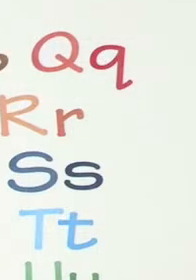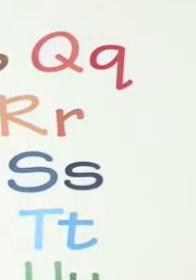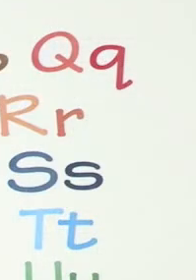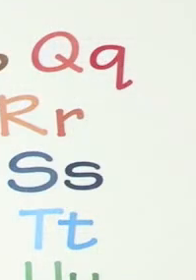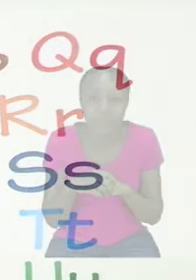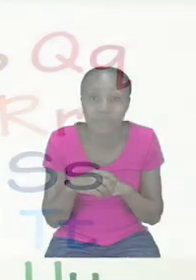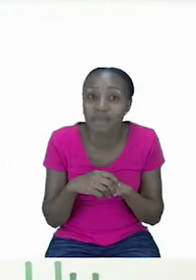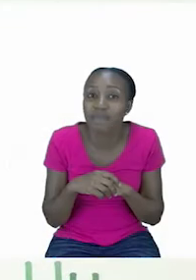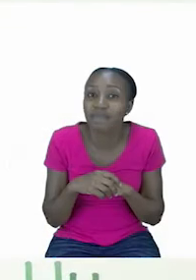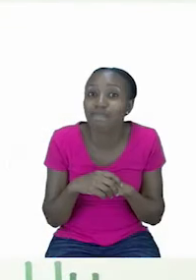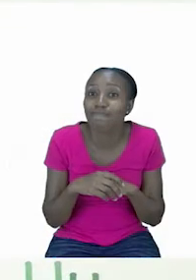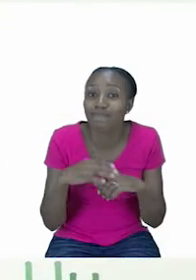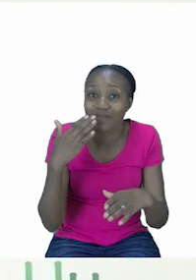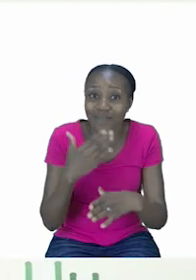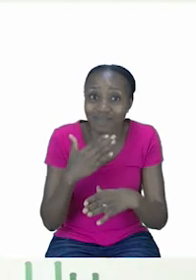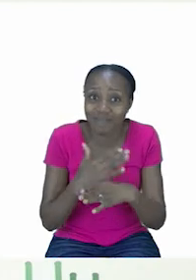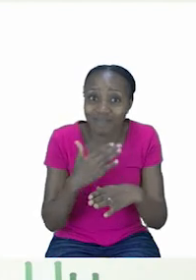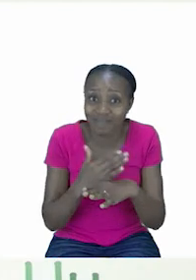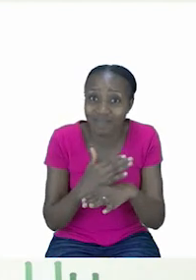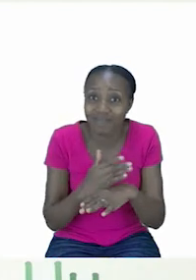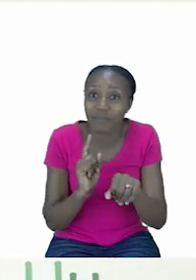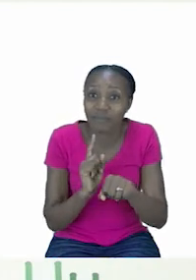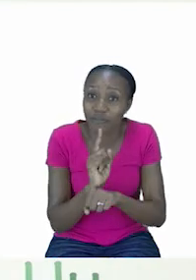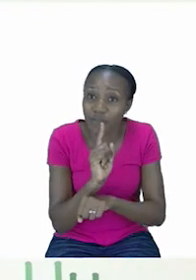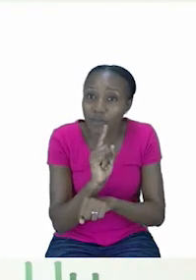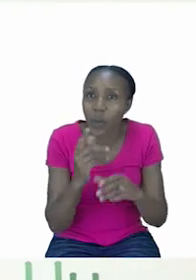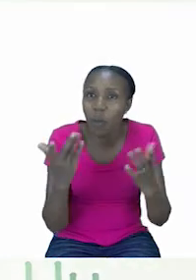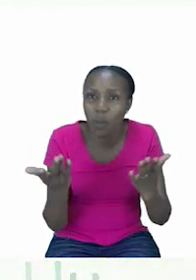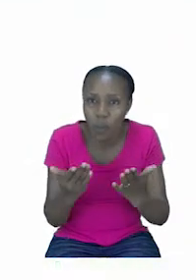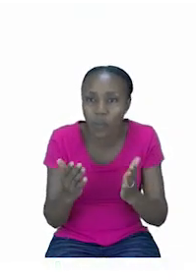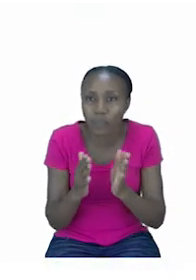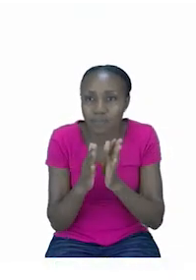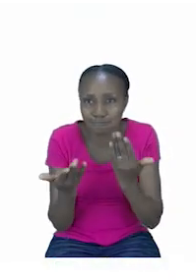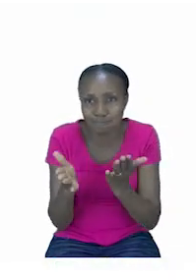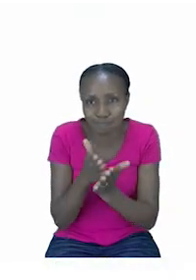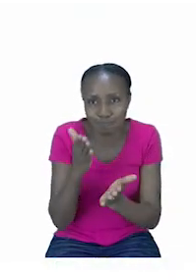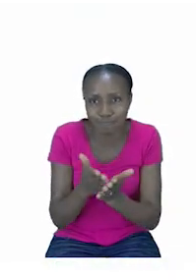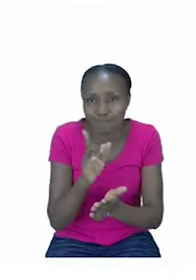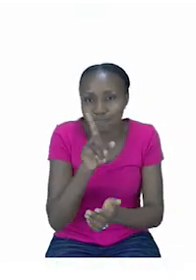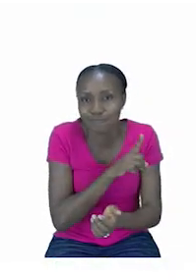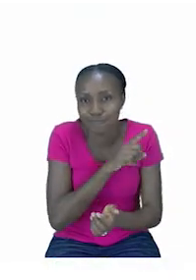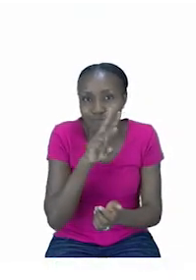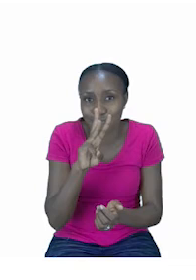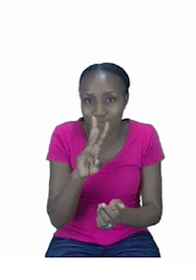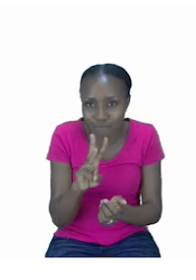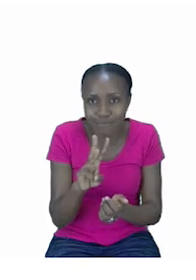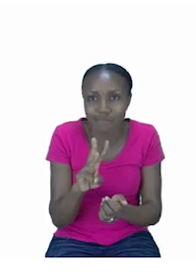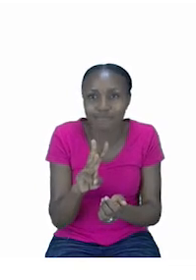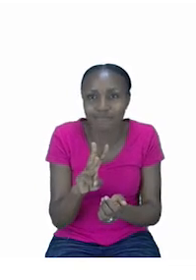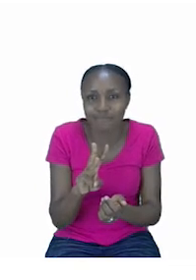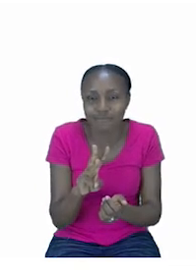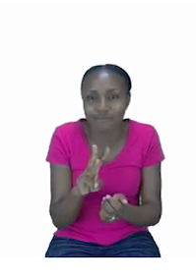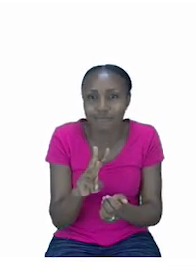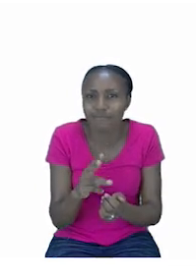Our first exercise can be found on page 13. On page 13, you can see that there